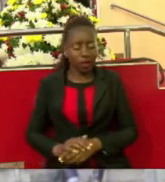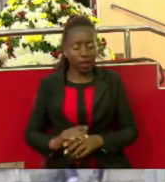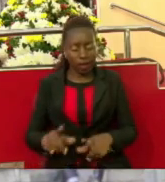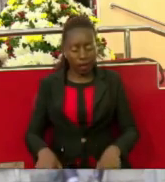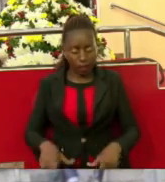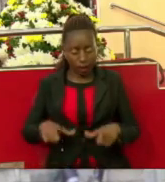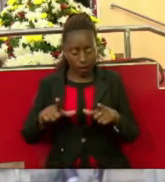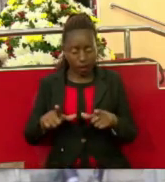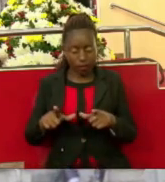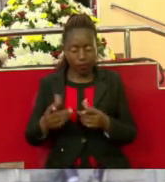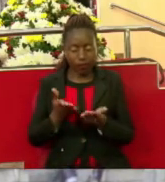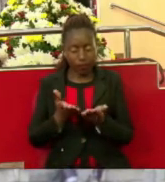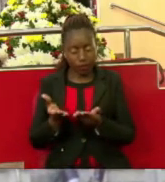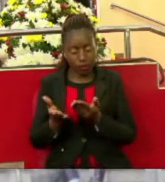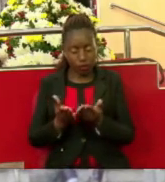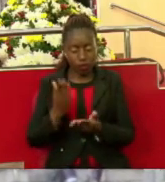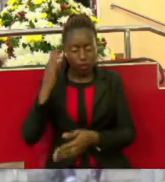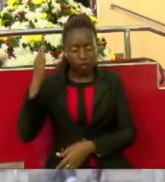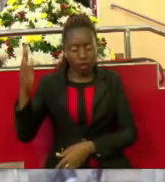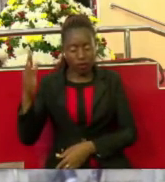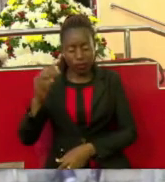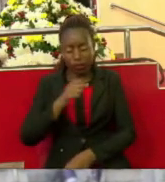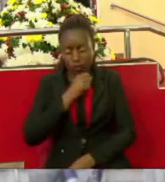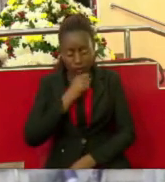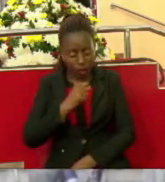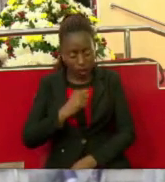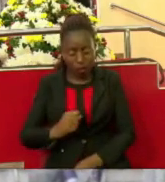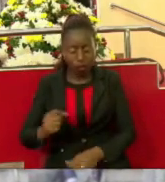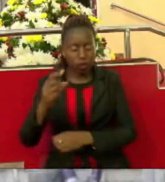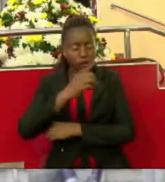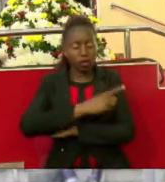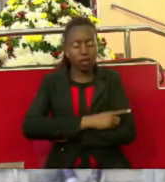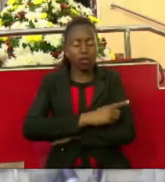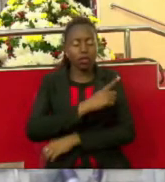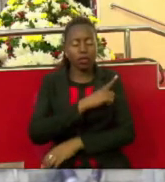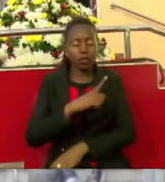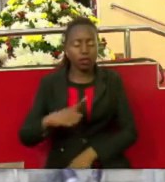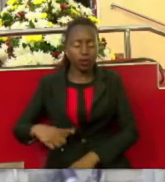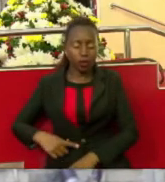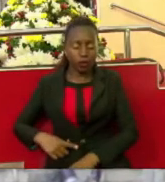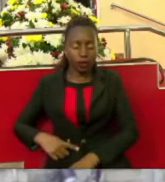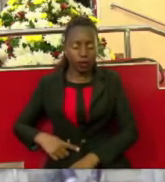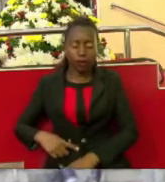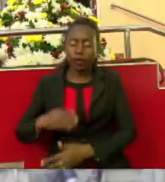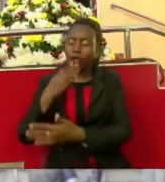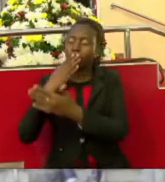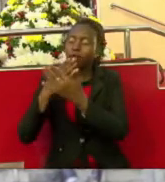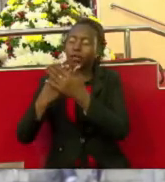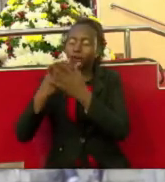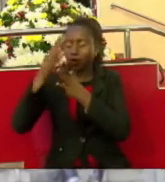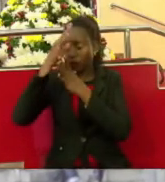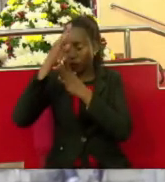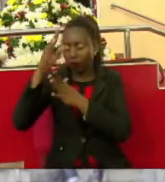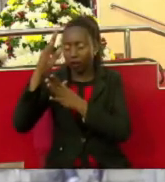in their old days, O God. Thank you, our Father, because you shall